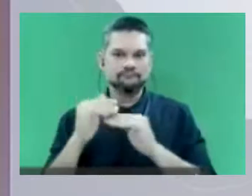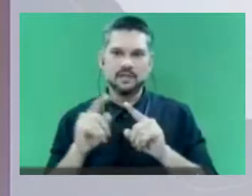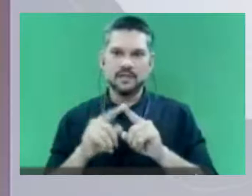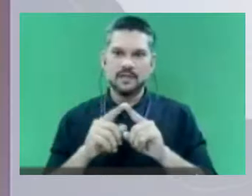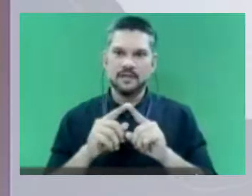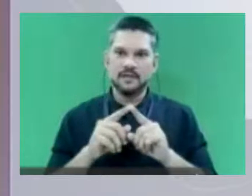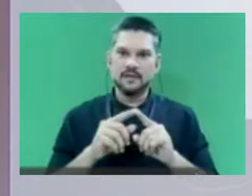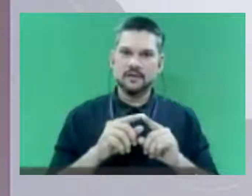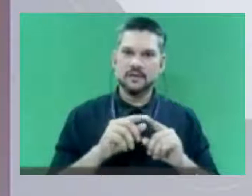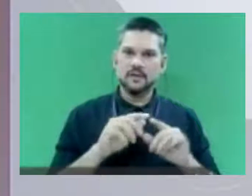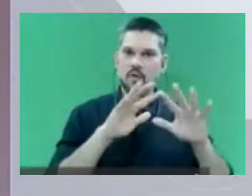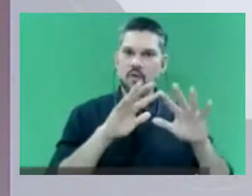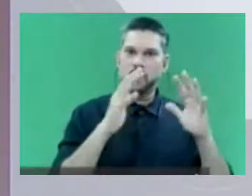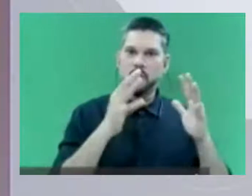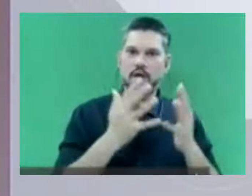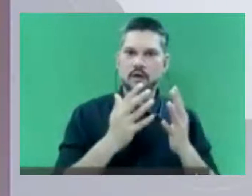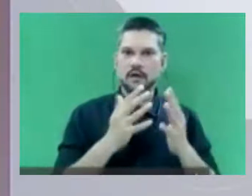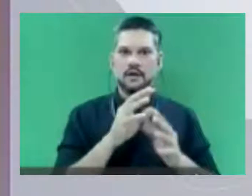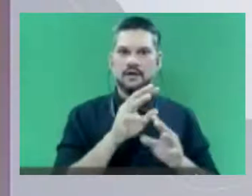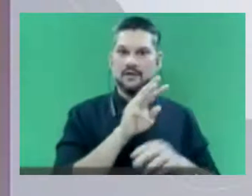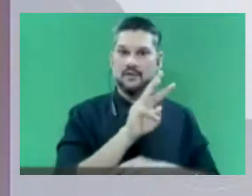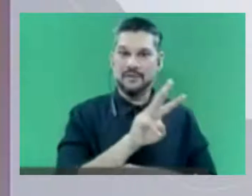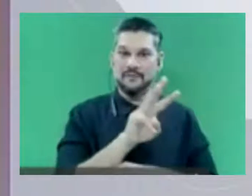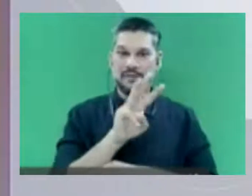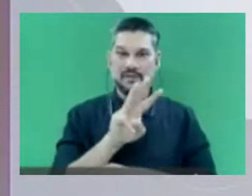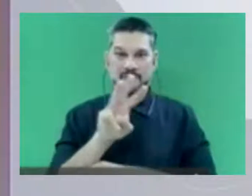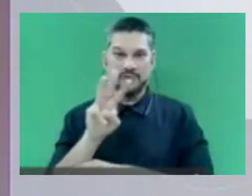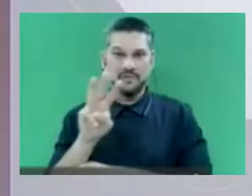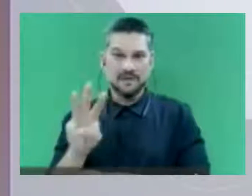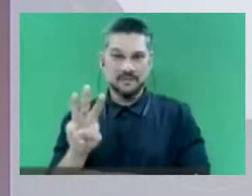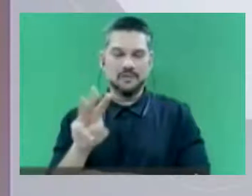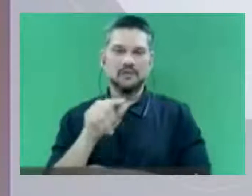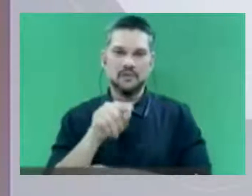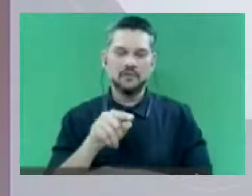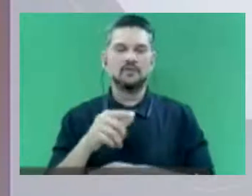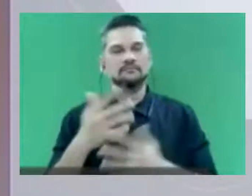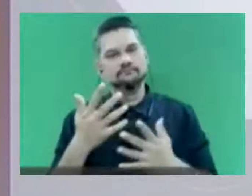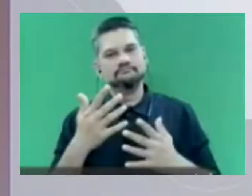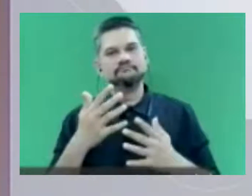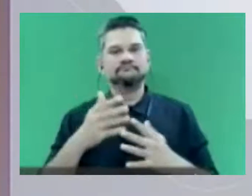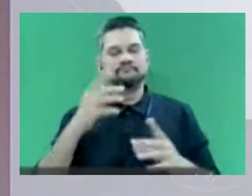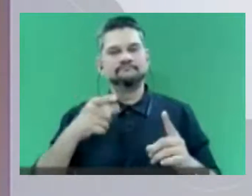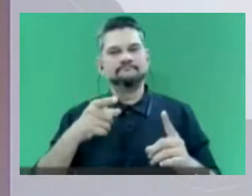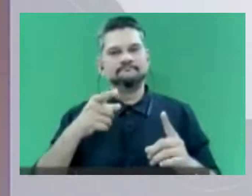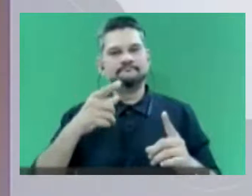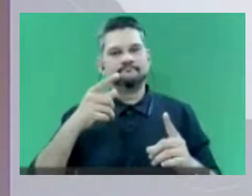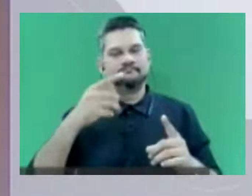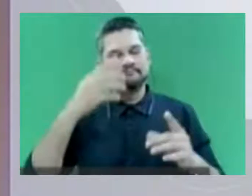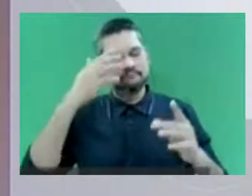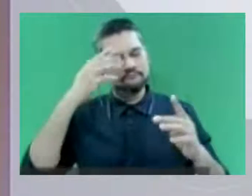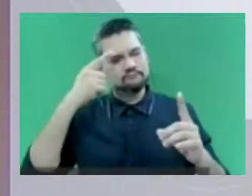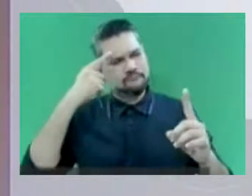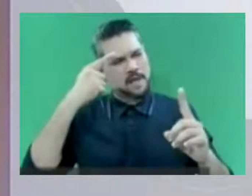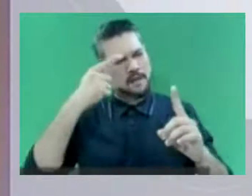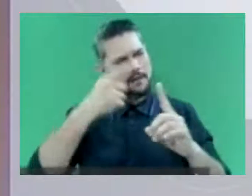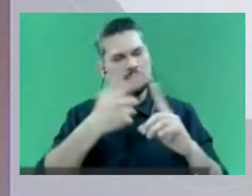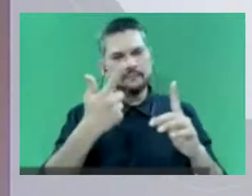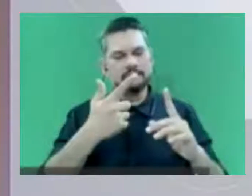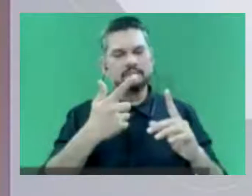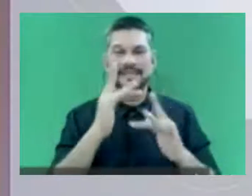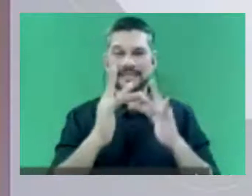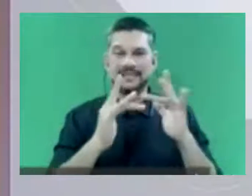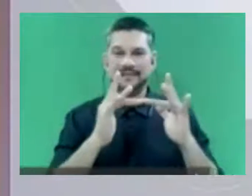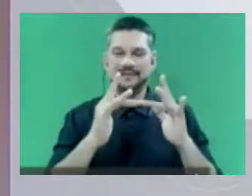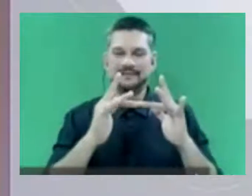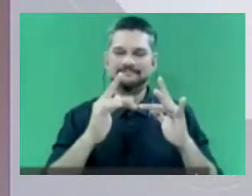that the internet and the web should be open, secure, and safe for all. And by all, we mean everyone and community in